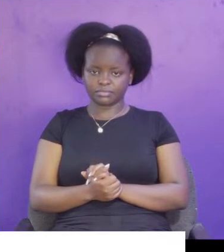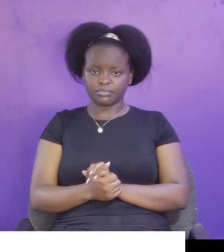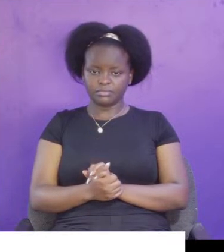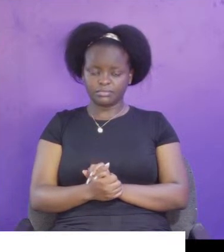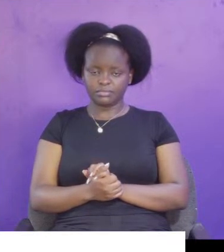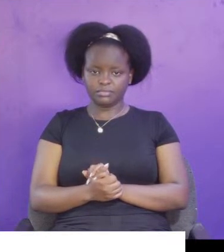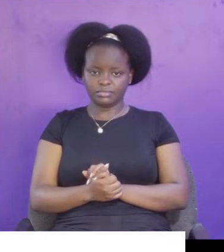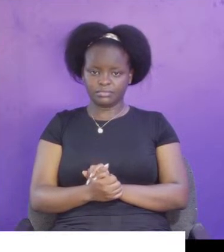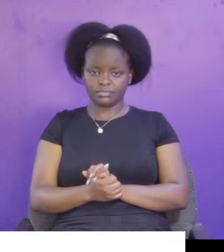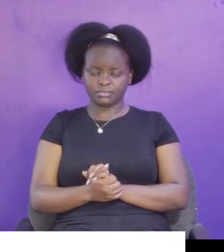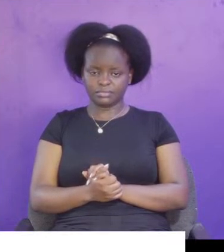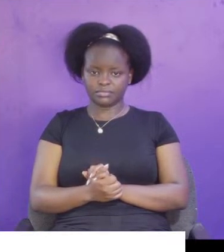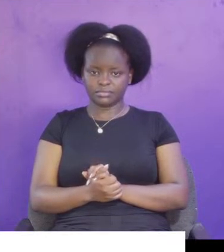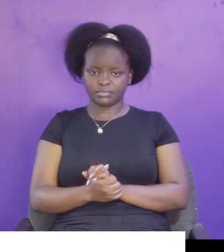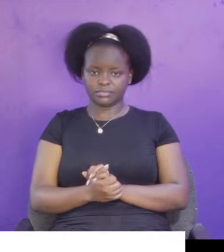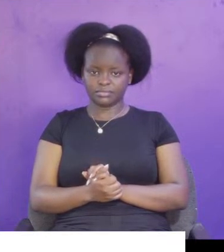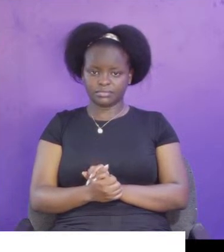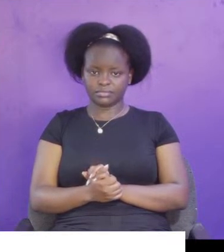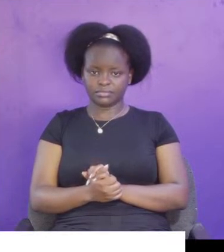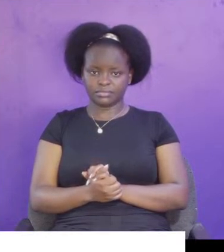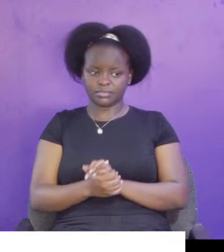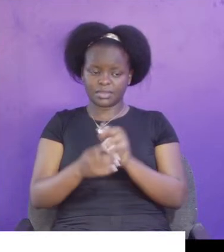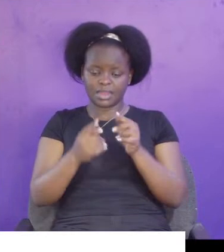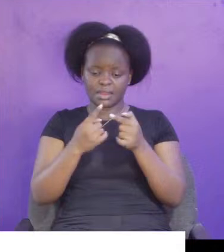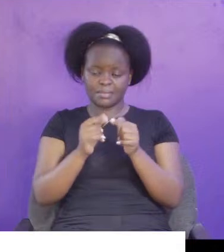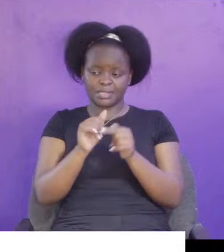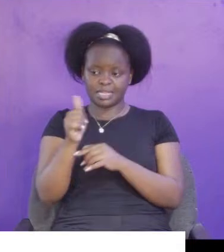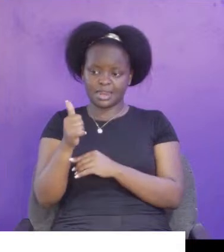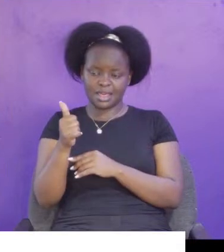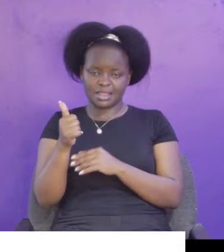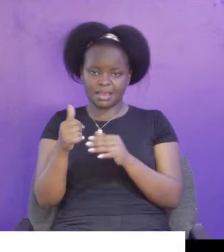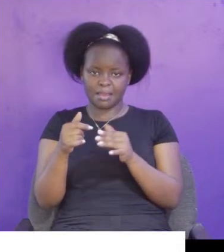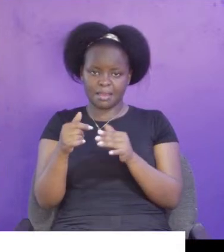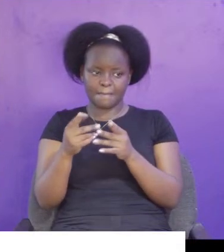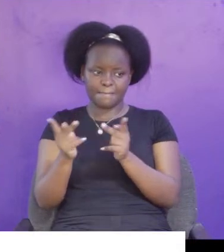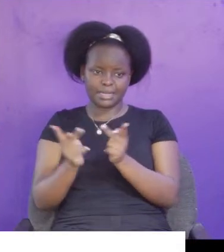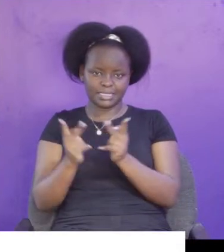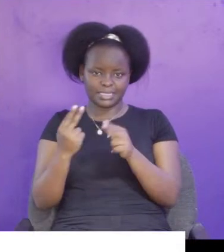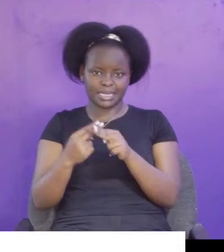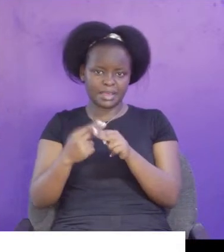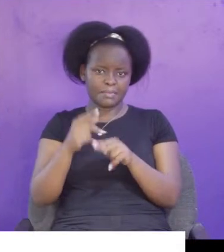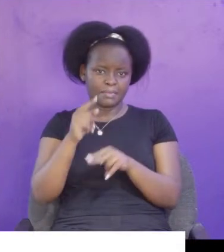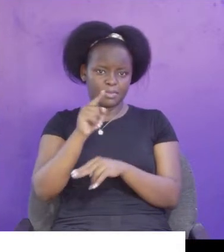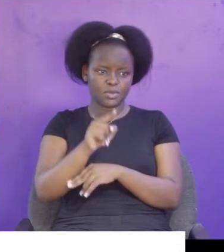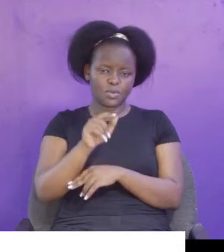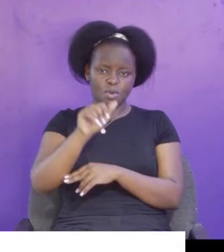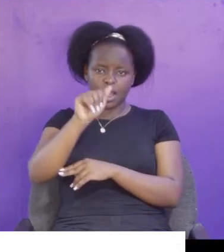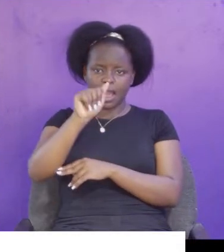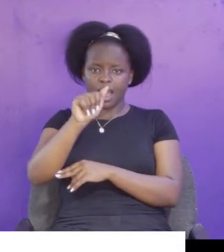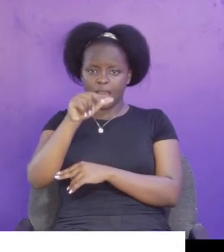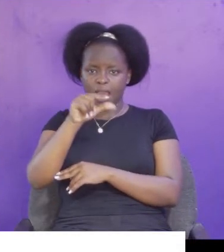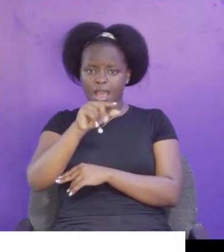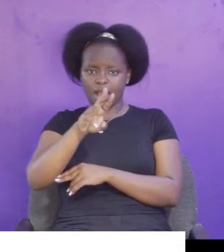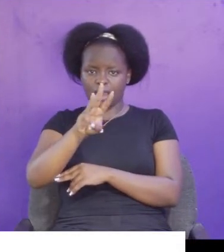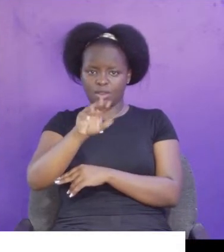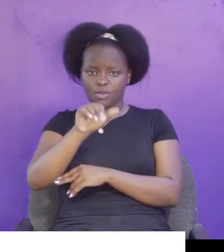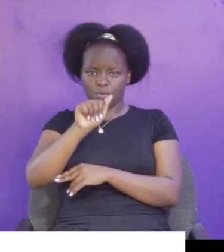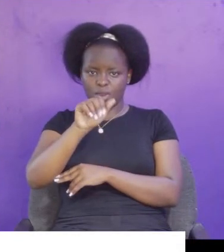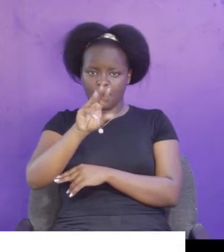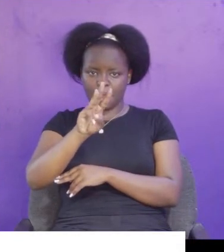At another point, they started to call you Agwambo.